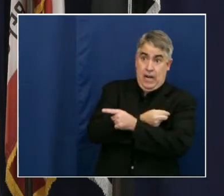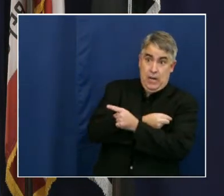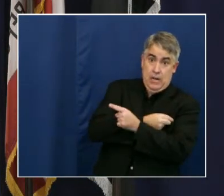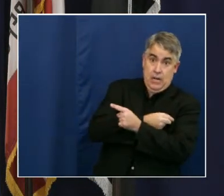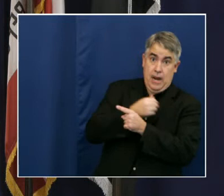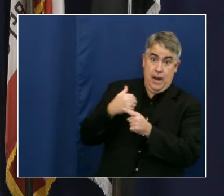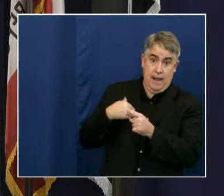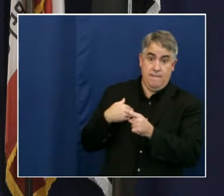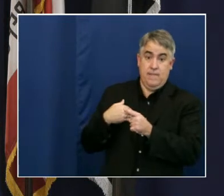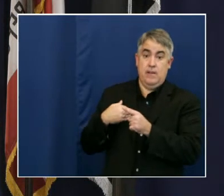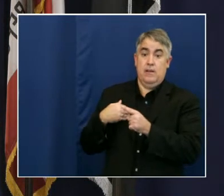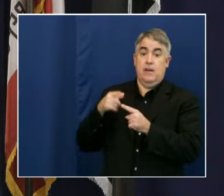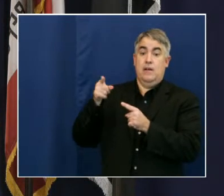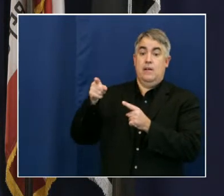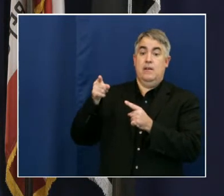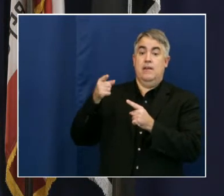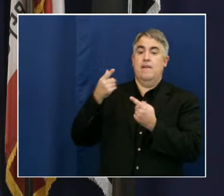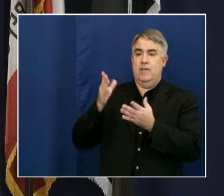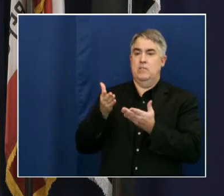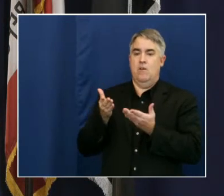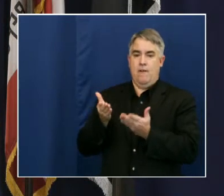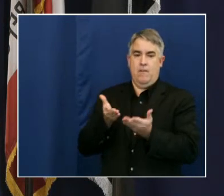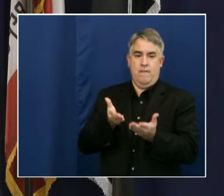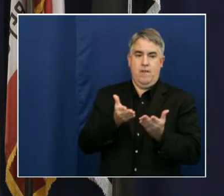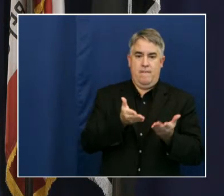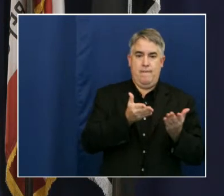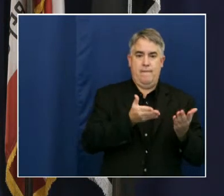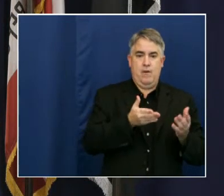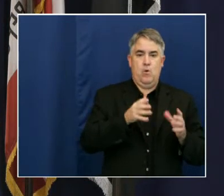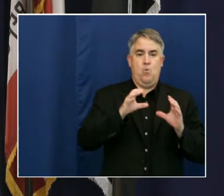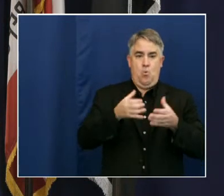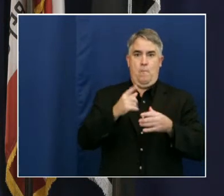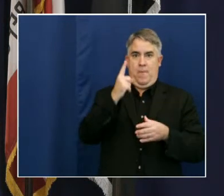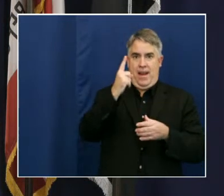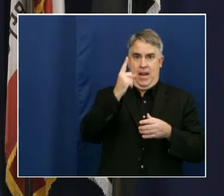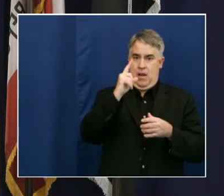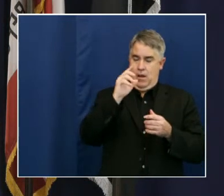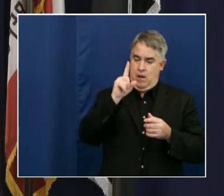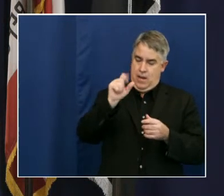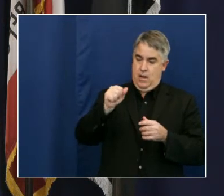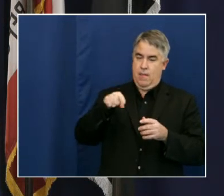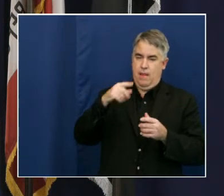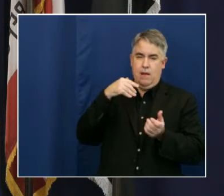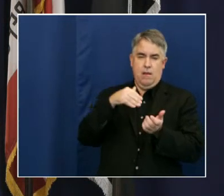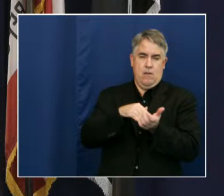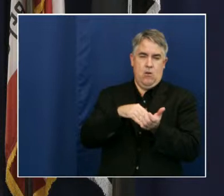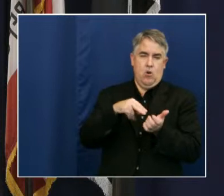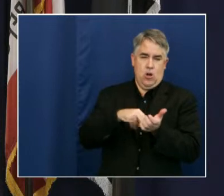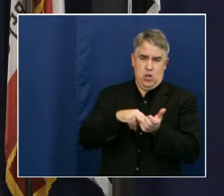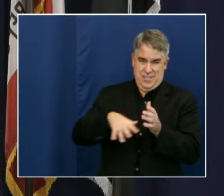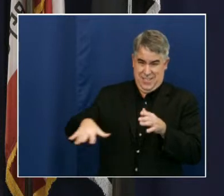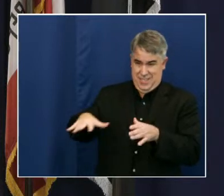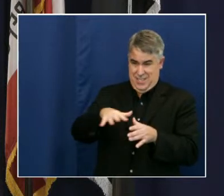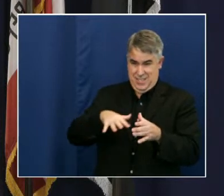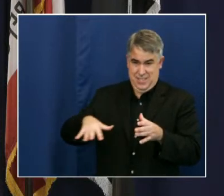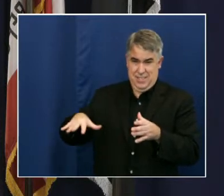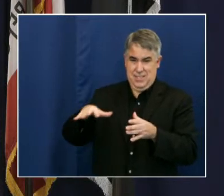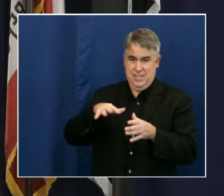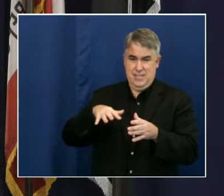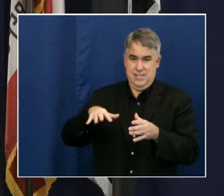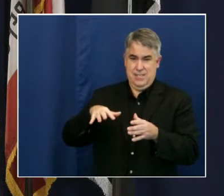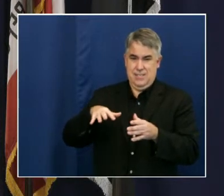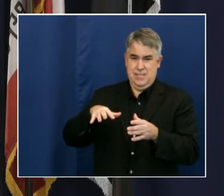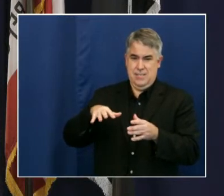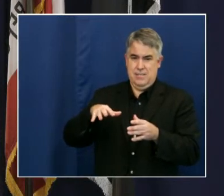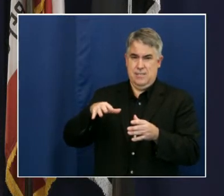individuals in the phase 1A, because keep in mind, we can't make anybody get vaccinated. So